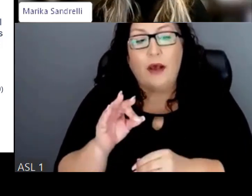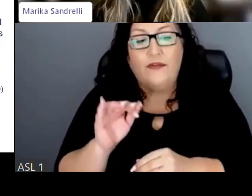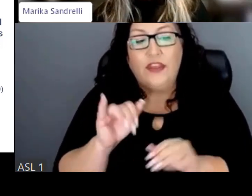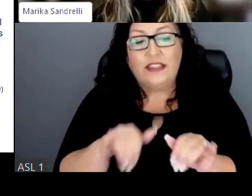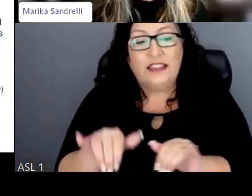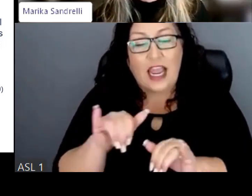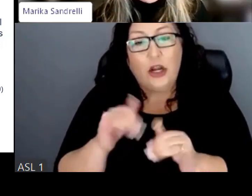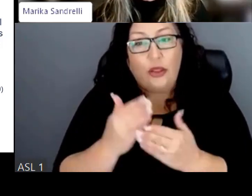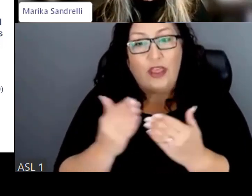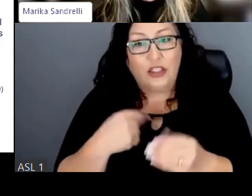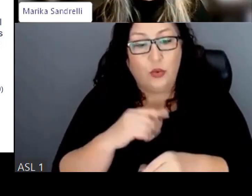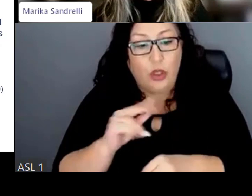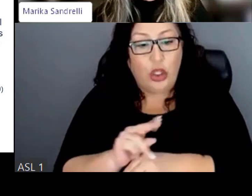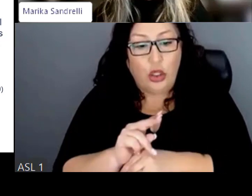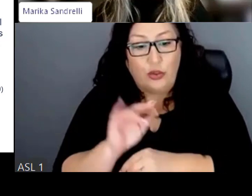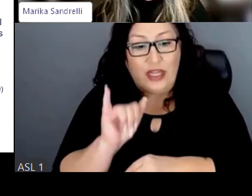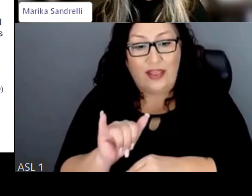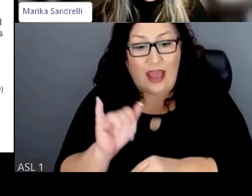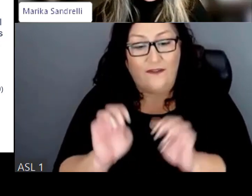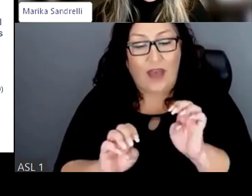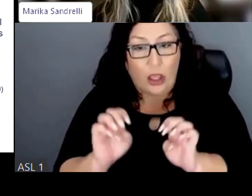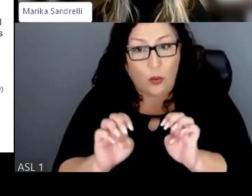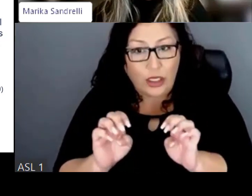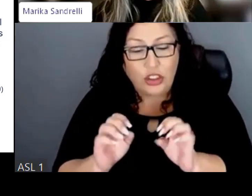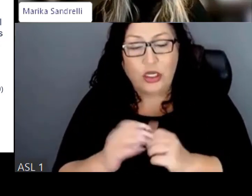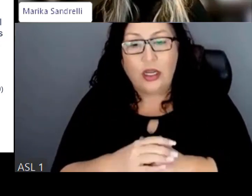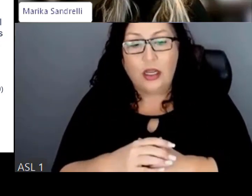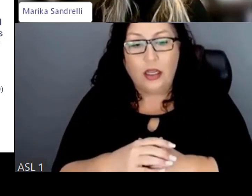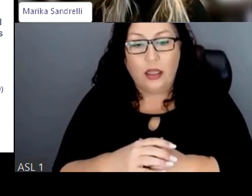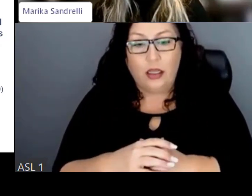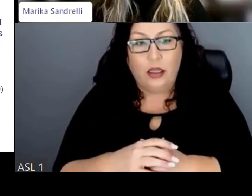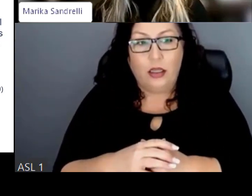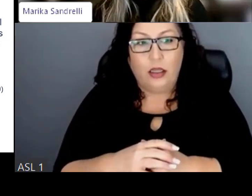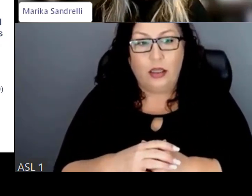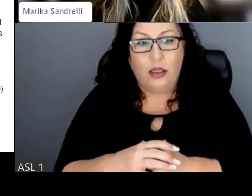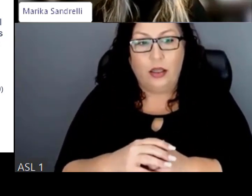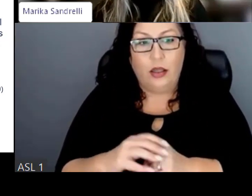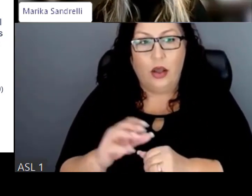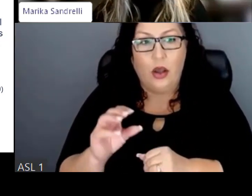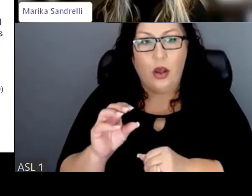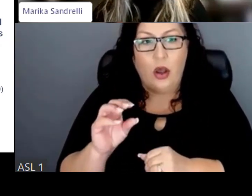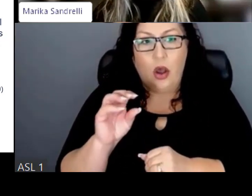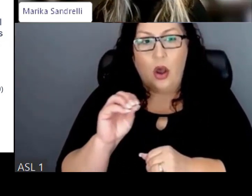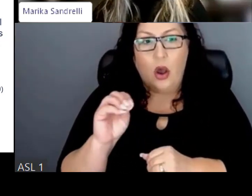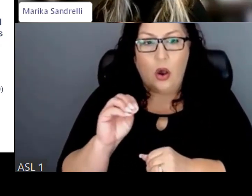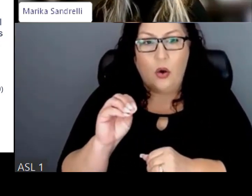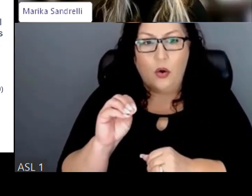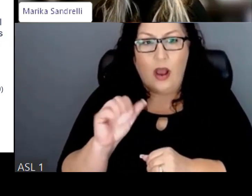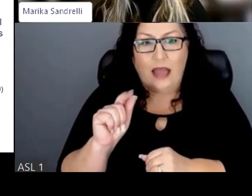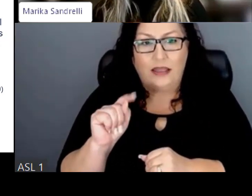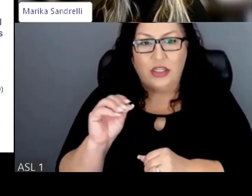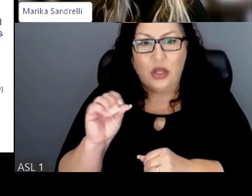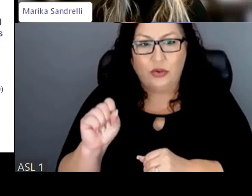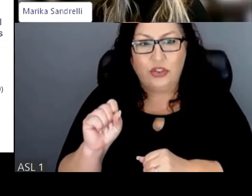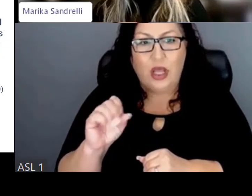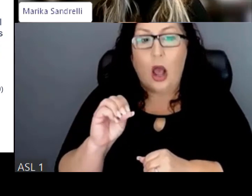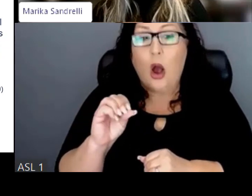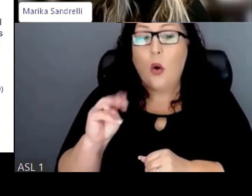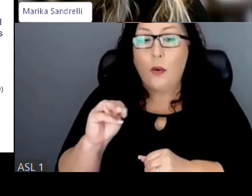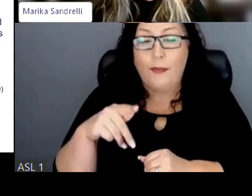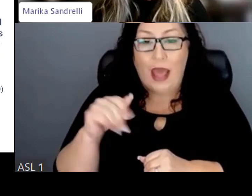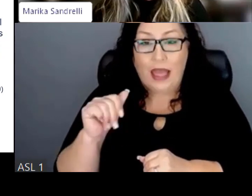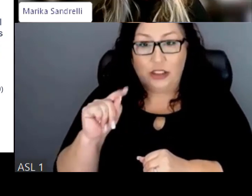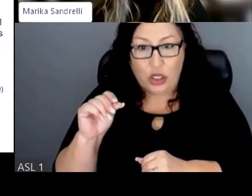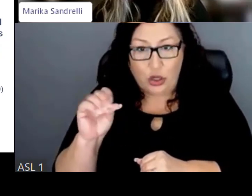of the standard instruments that we use in that evaluation is OMPATOS, which is a opioid